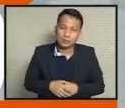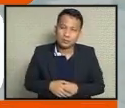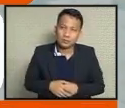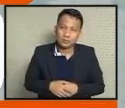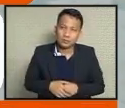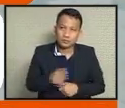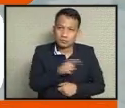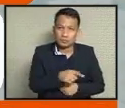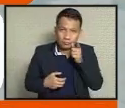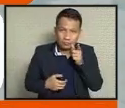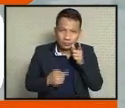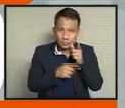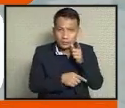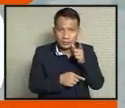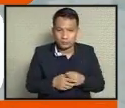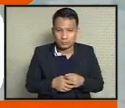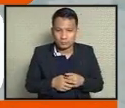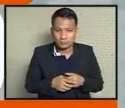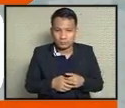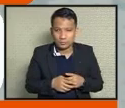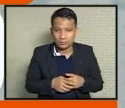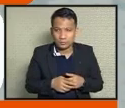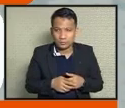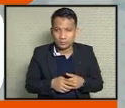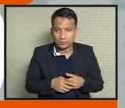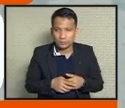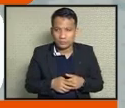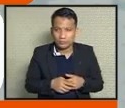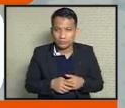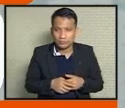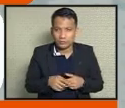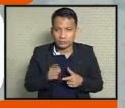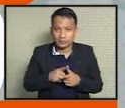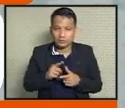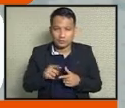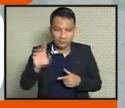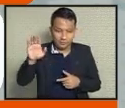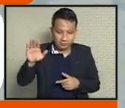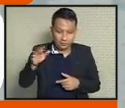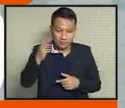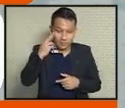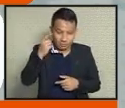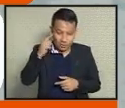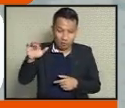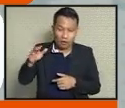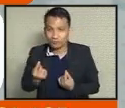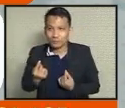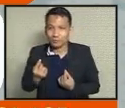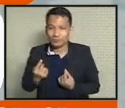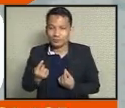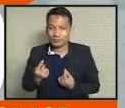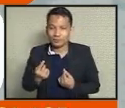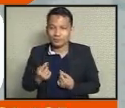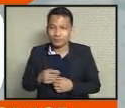if Leng wants to, then you know. Kasi ganito po. Then what? Then what? Definitely. If she wants to, then what, sir?